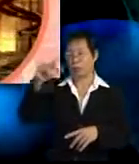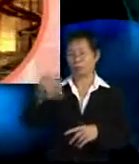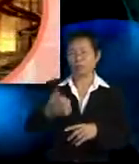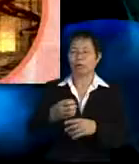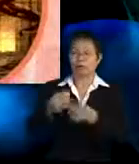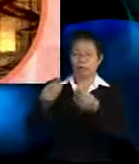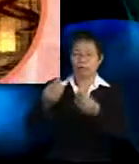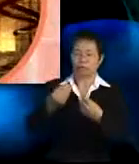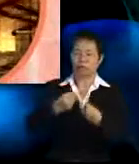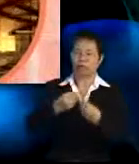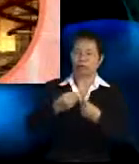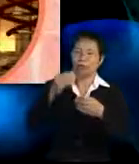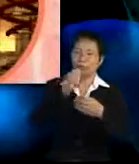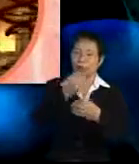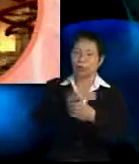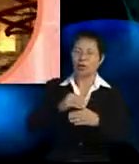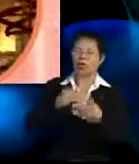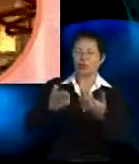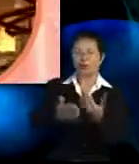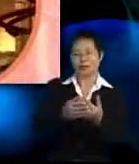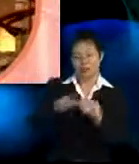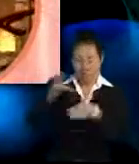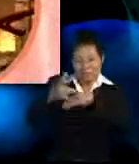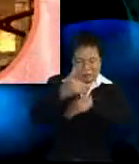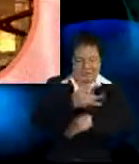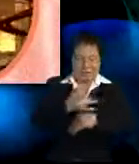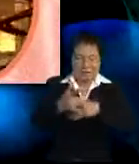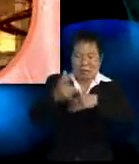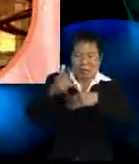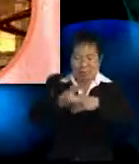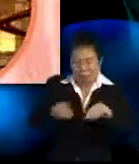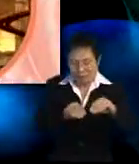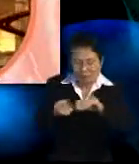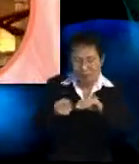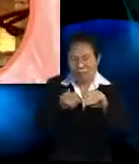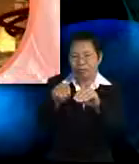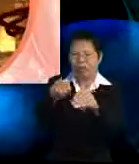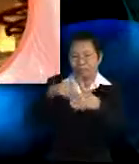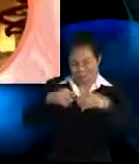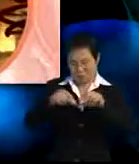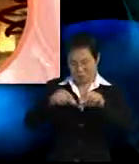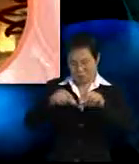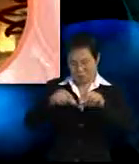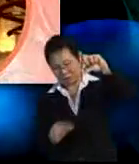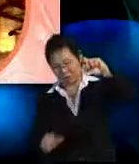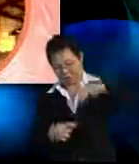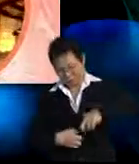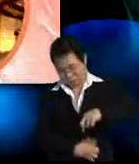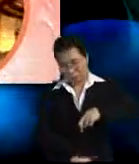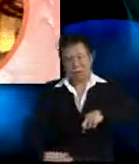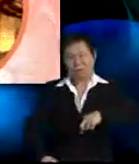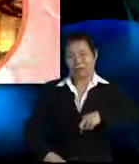helps to stimulate peristalsis and thus move the contents to the intestine. The main source of roughage